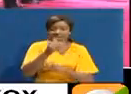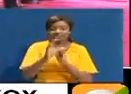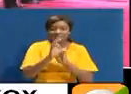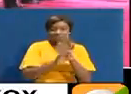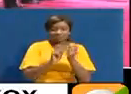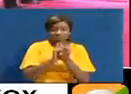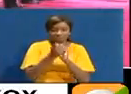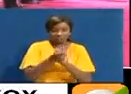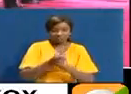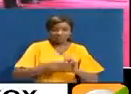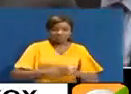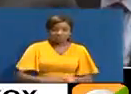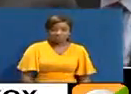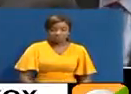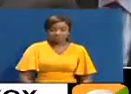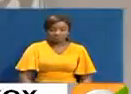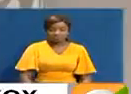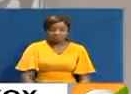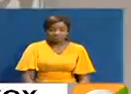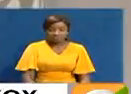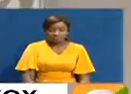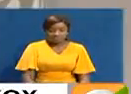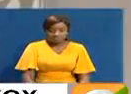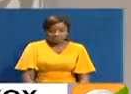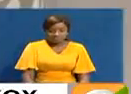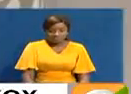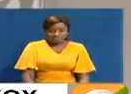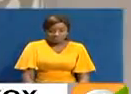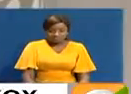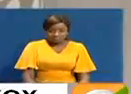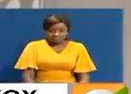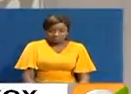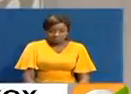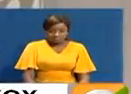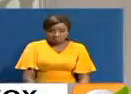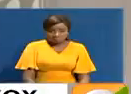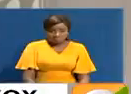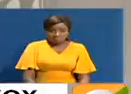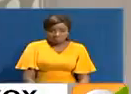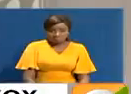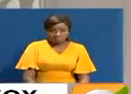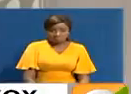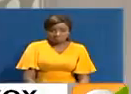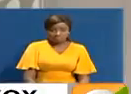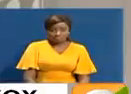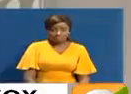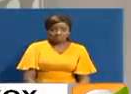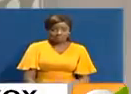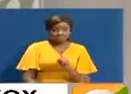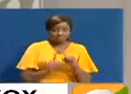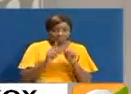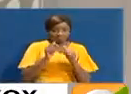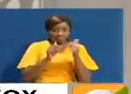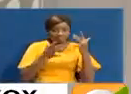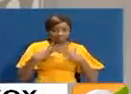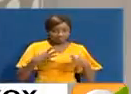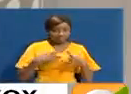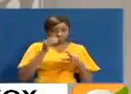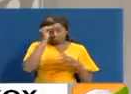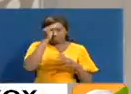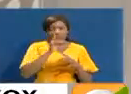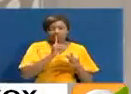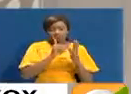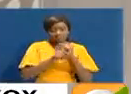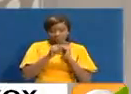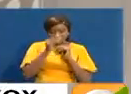it sometime in June. But one would perhaps say that, on the education one, probably the president trying to